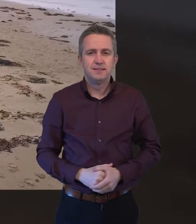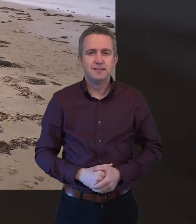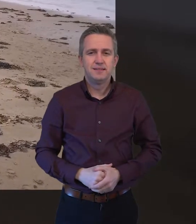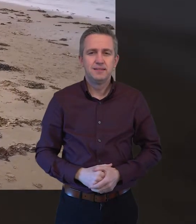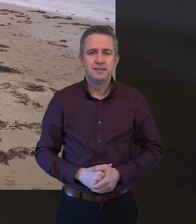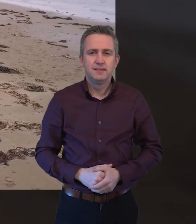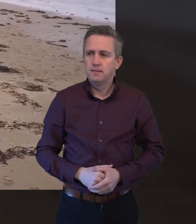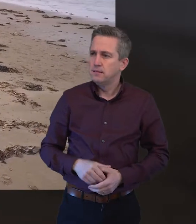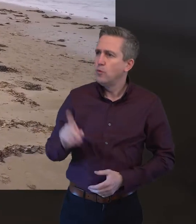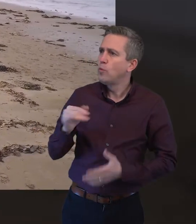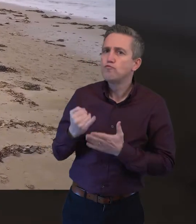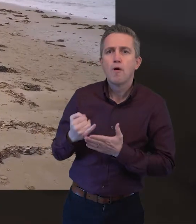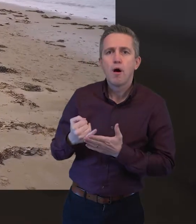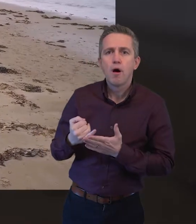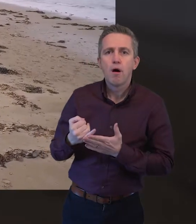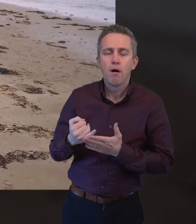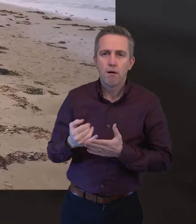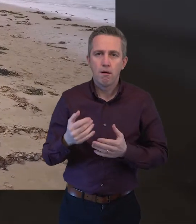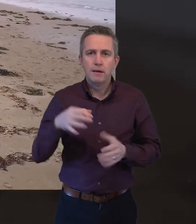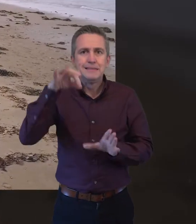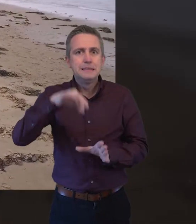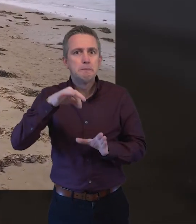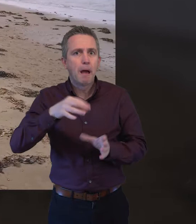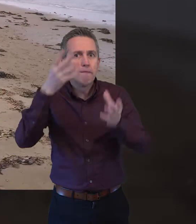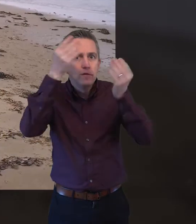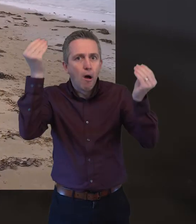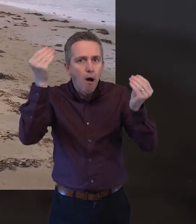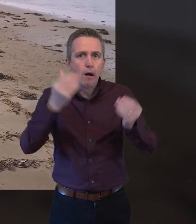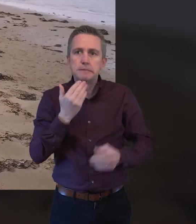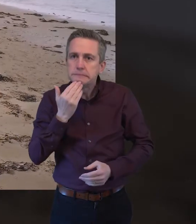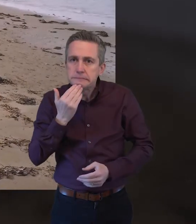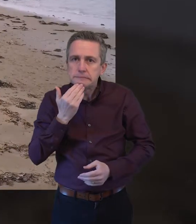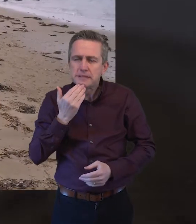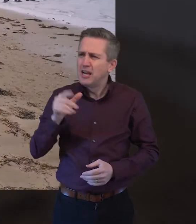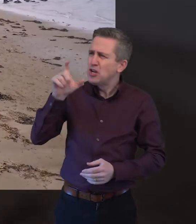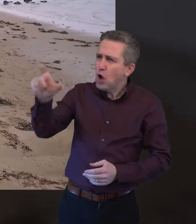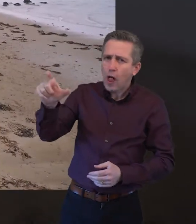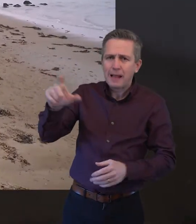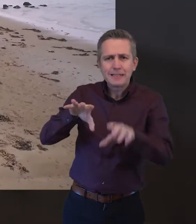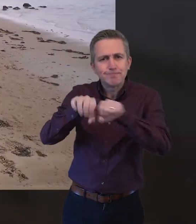What is it? Forgot to get the tea bags. Colin!